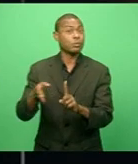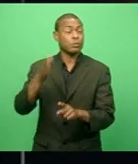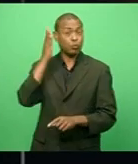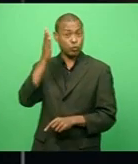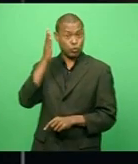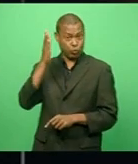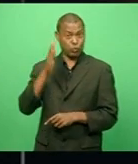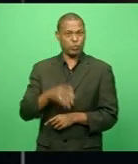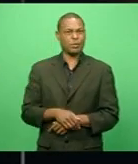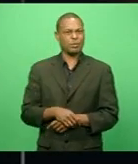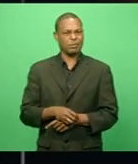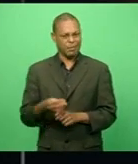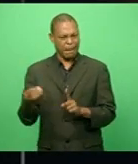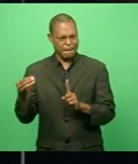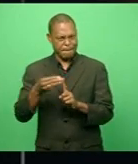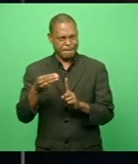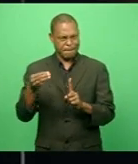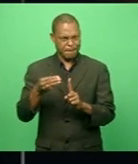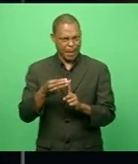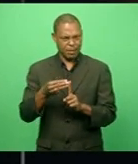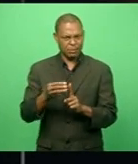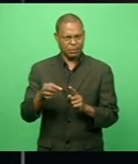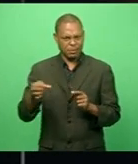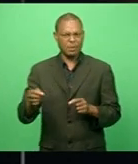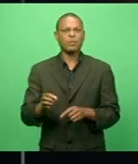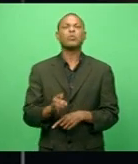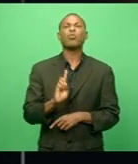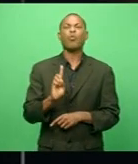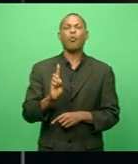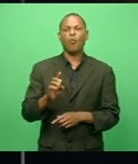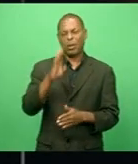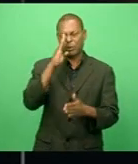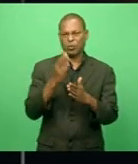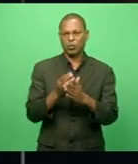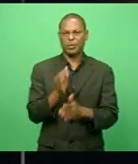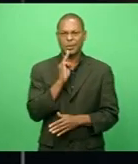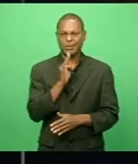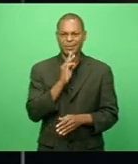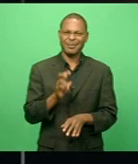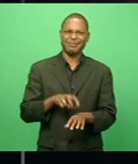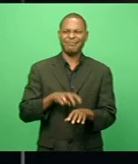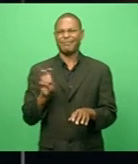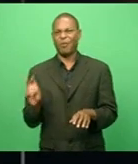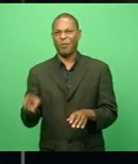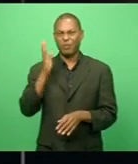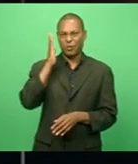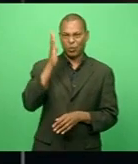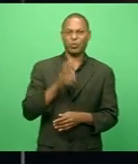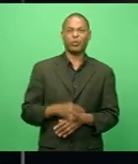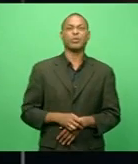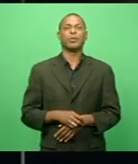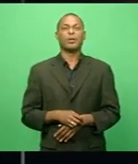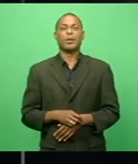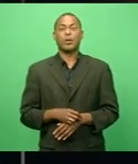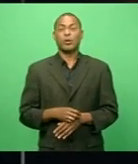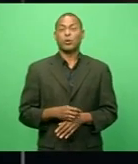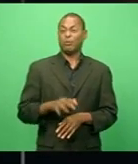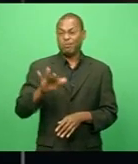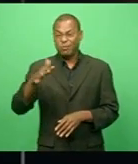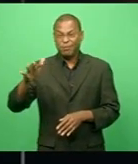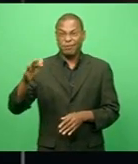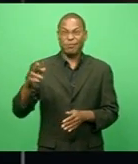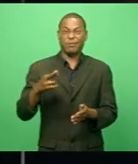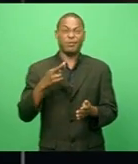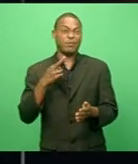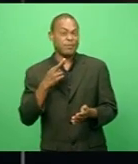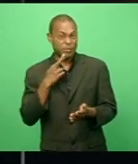identified as one of the major causes of students missing classes and dropping out of school. A draft report on research carried out on 2,000 primary